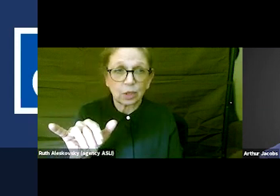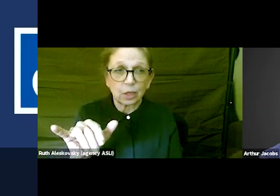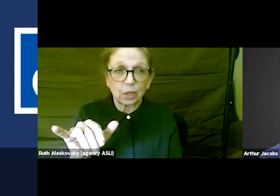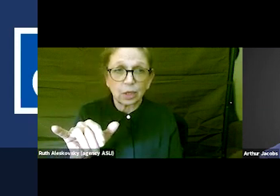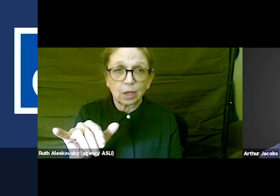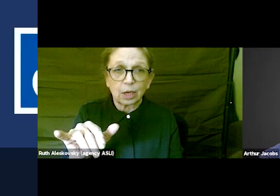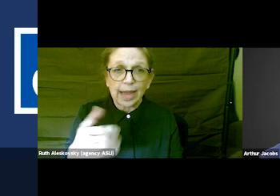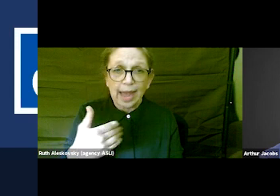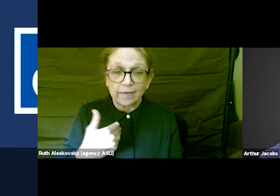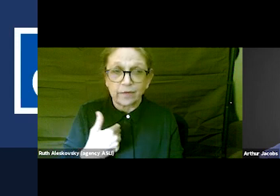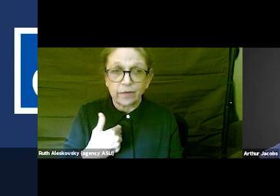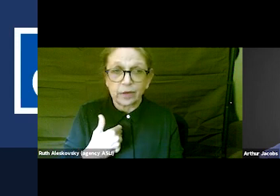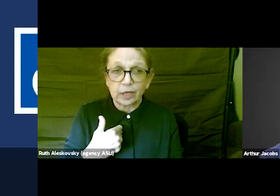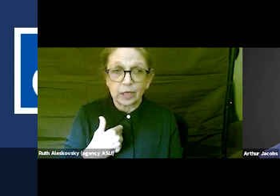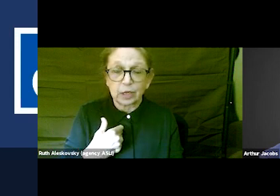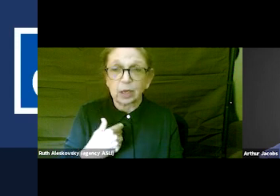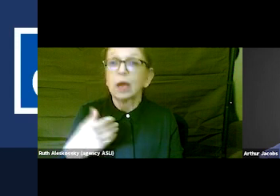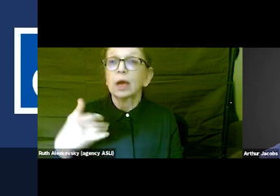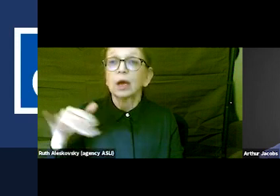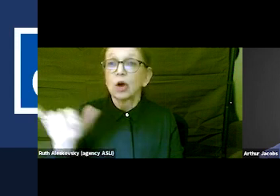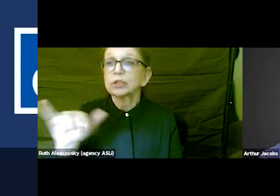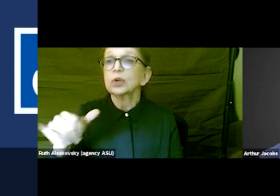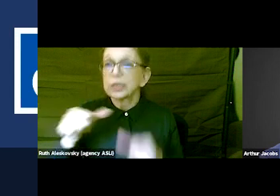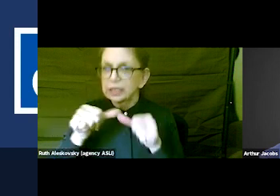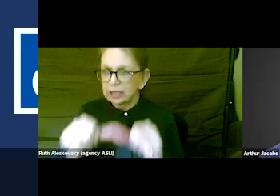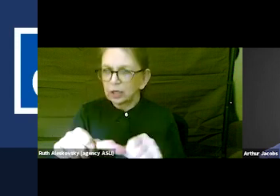are, continuing to monitor that